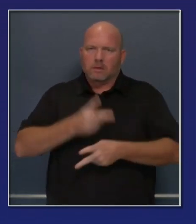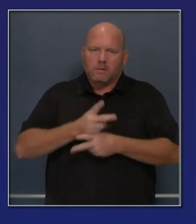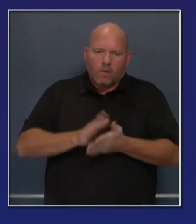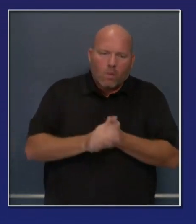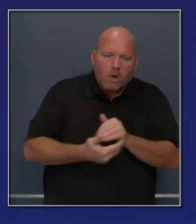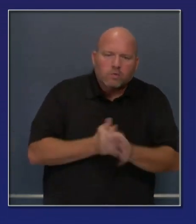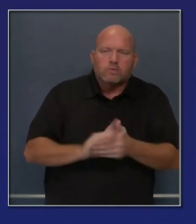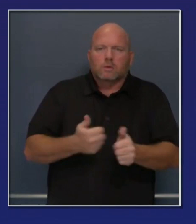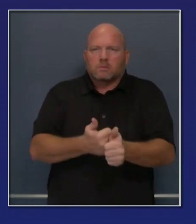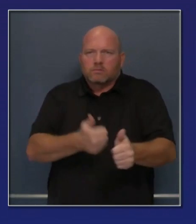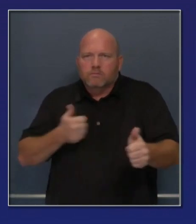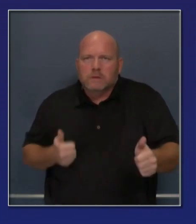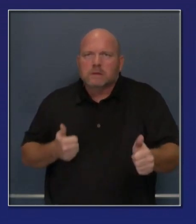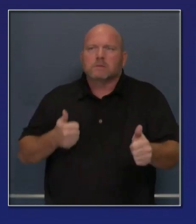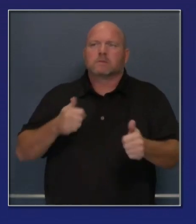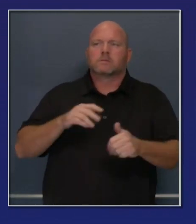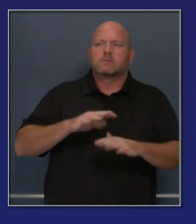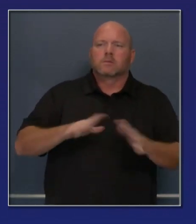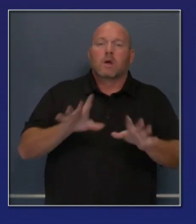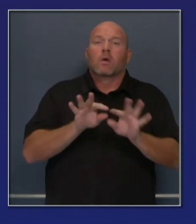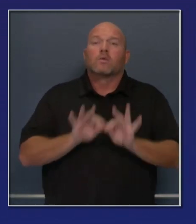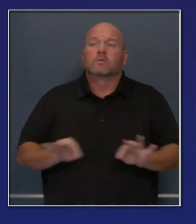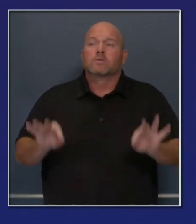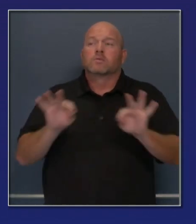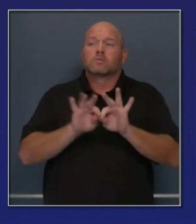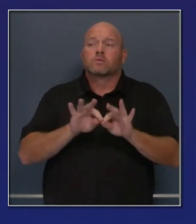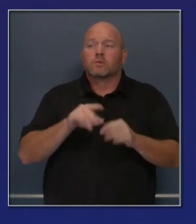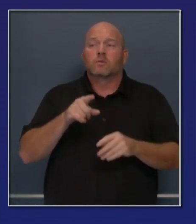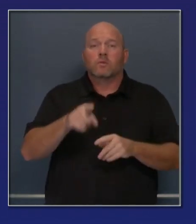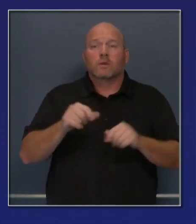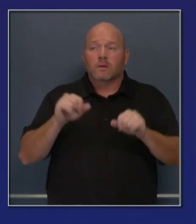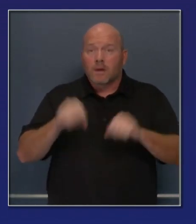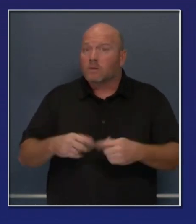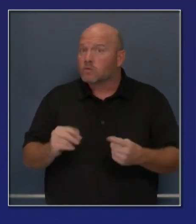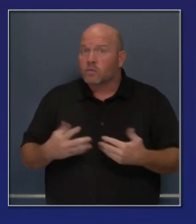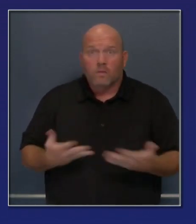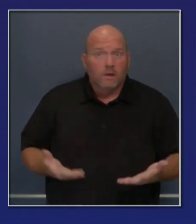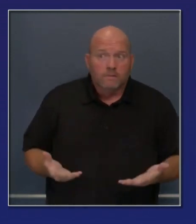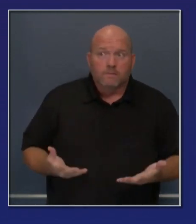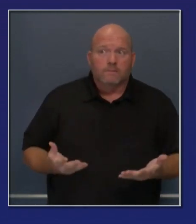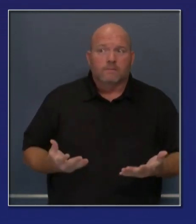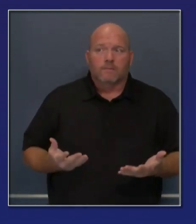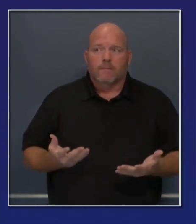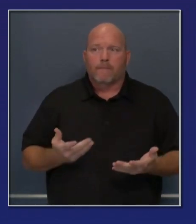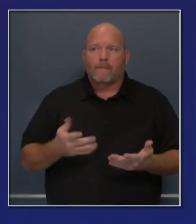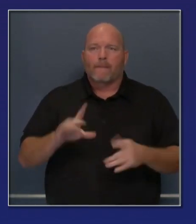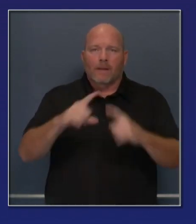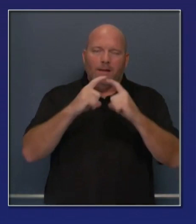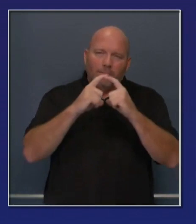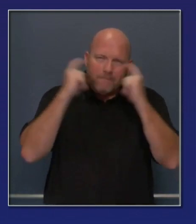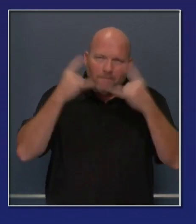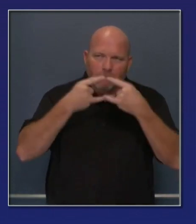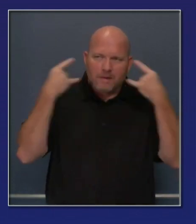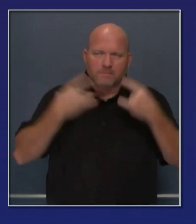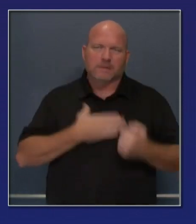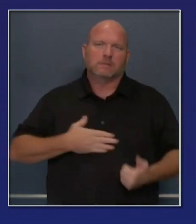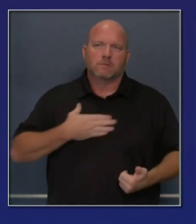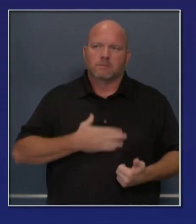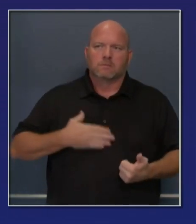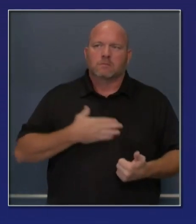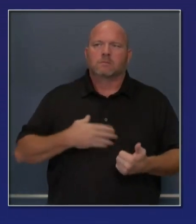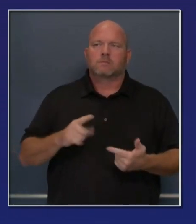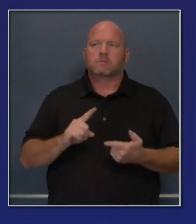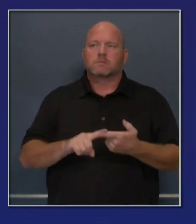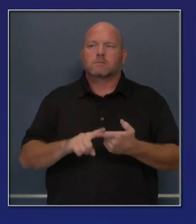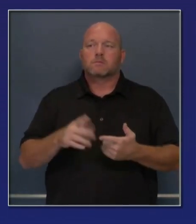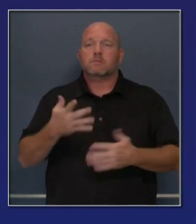distancing, and the critical work that you can do by wearing these face masks. Accordingly, we have made progress